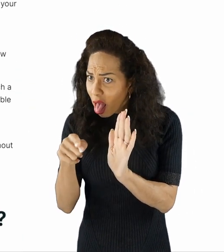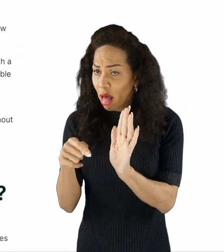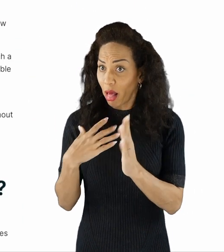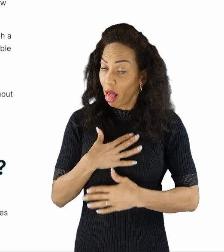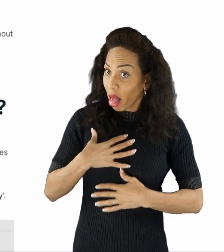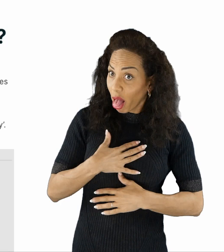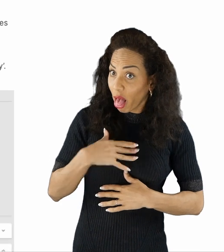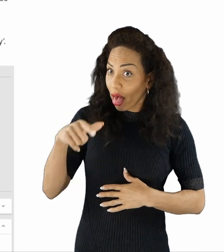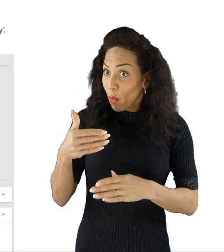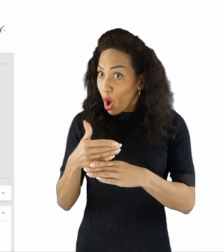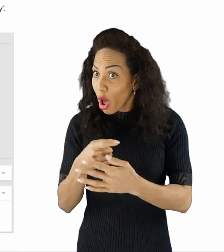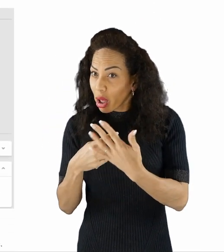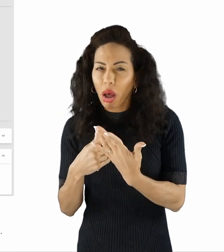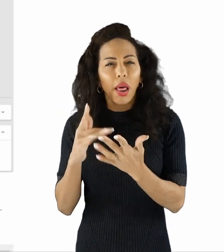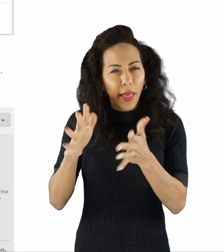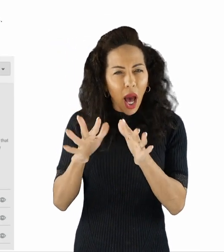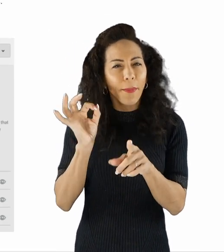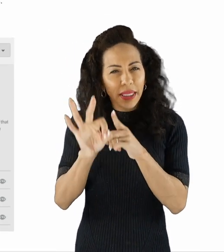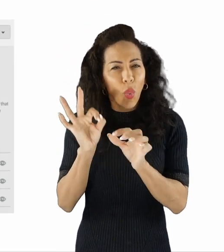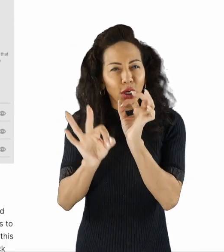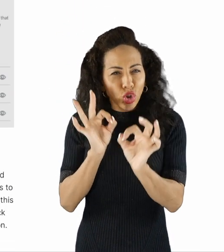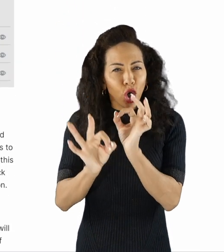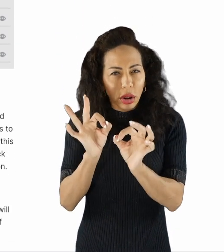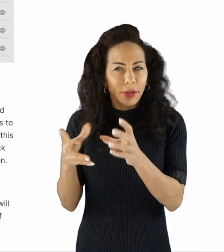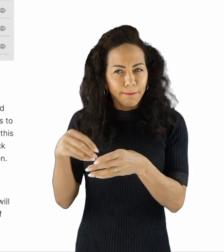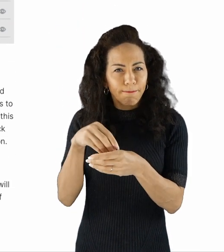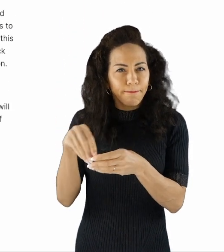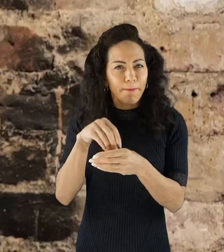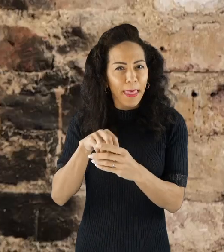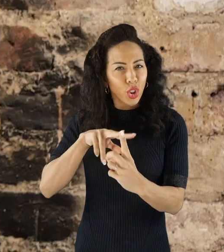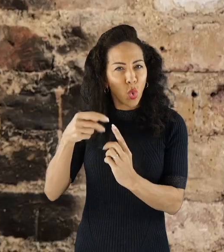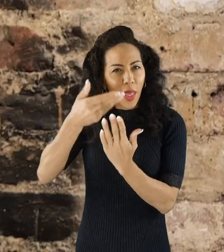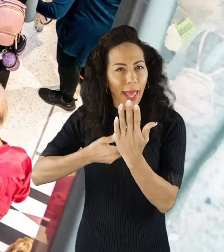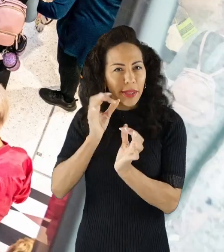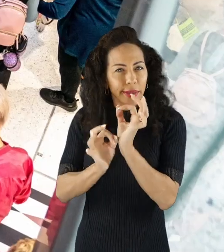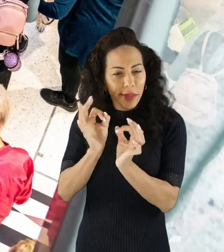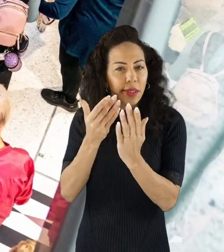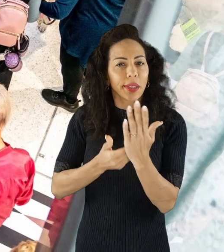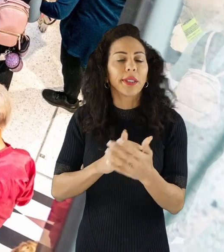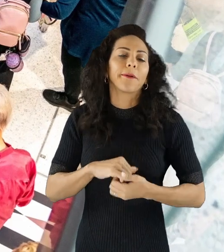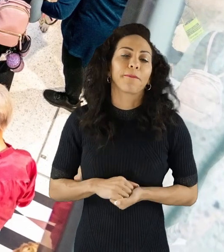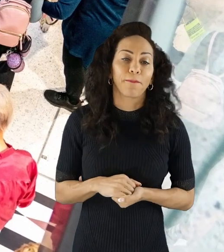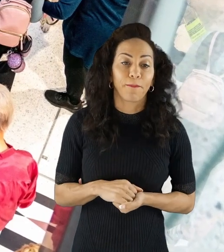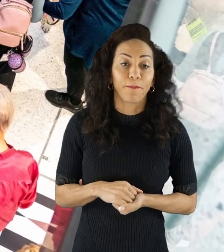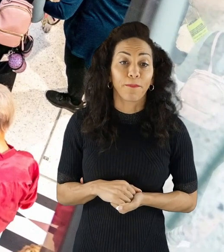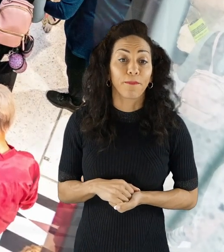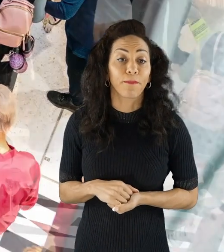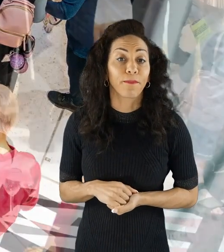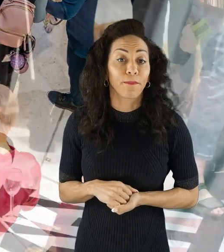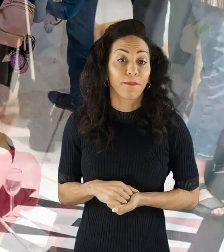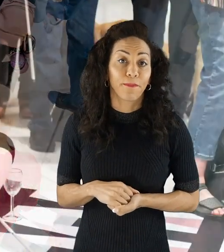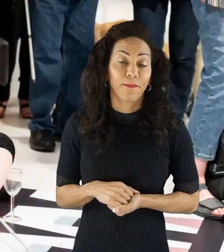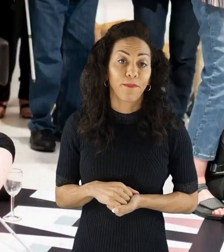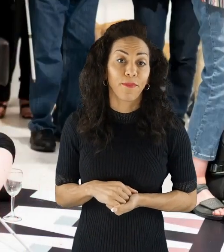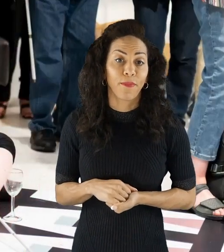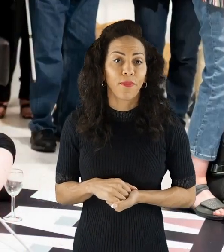move you? All of those sorts of questions that we are building into that toolkit as well. But I think that for us, having stemmed from